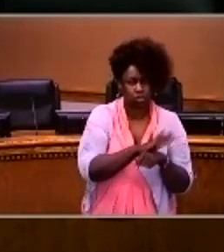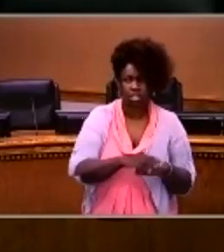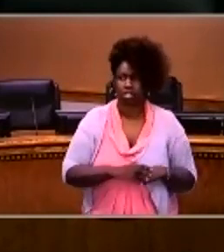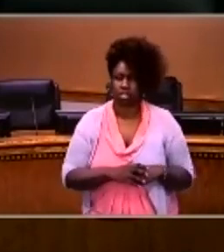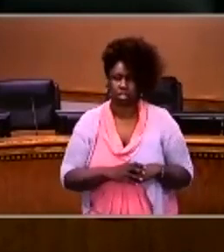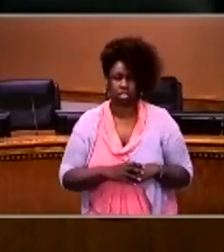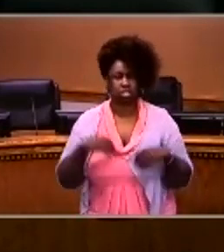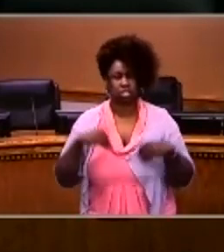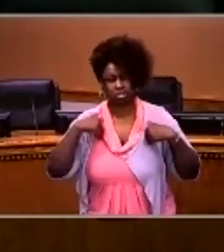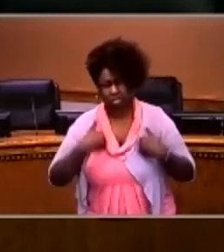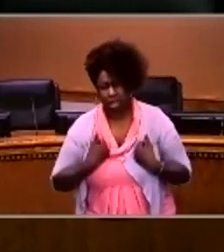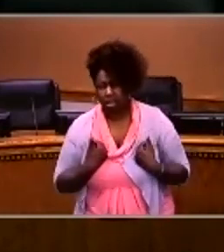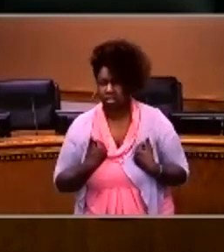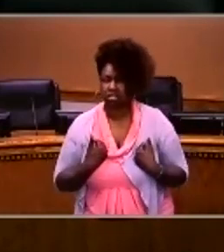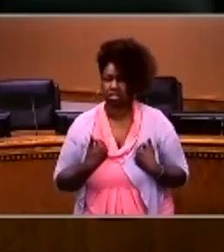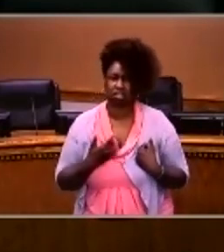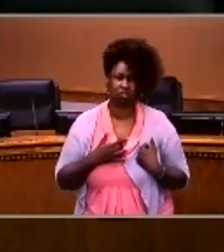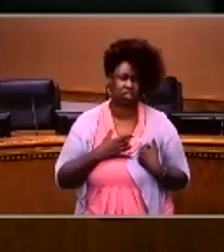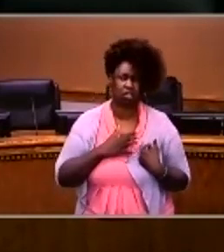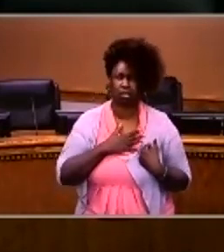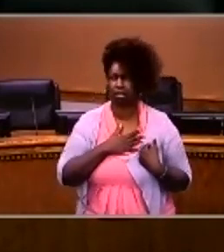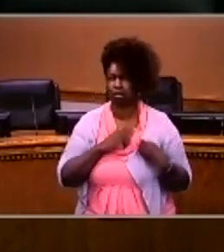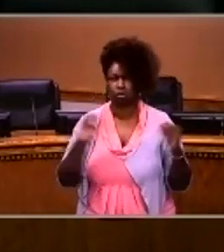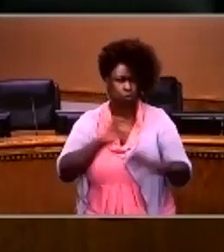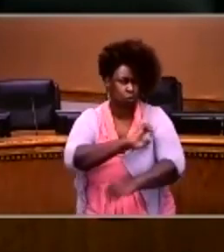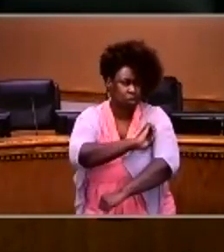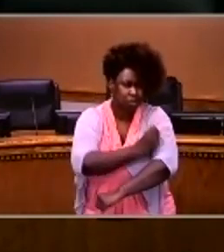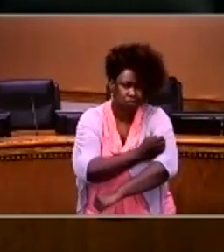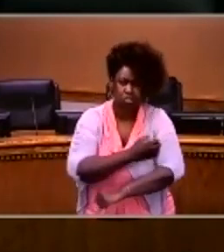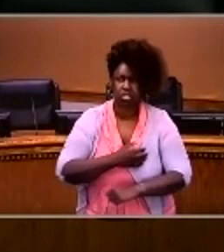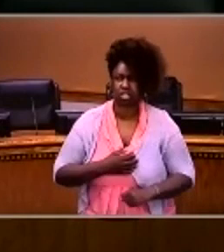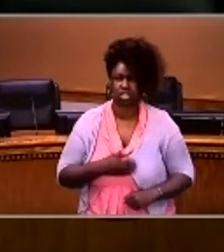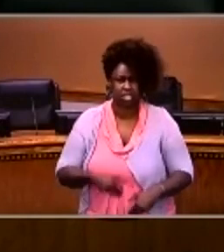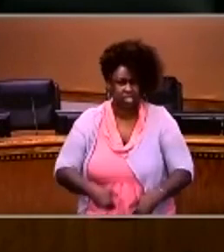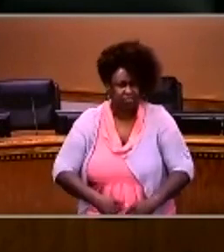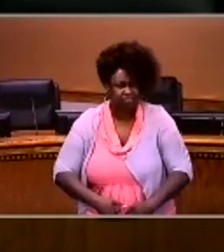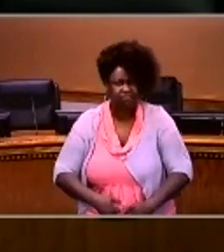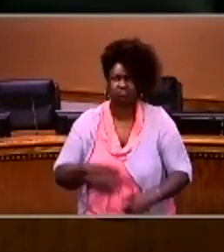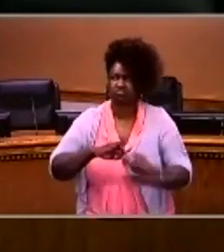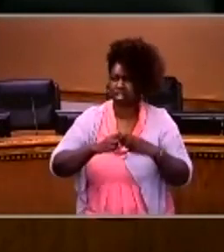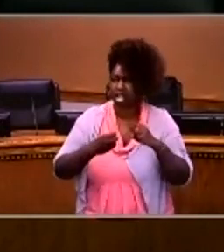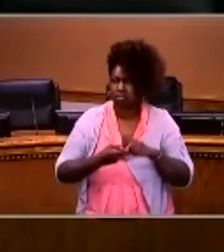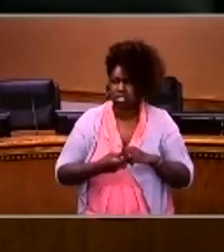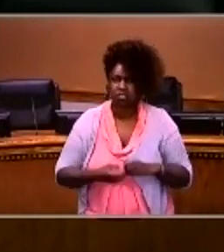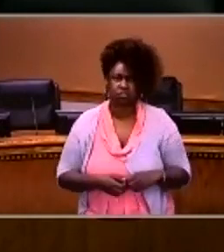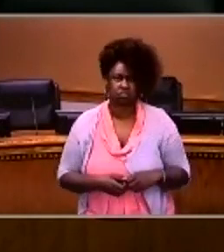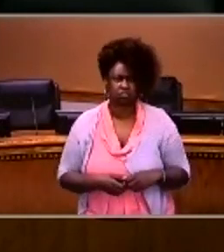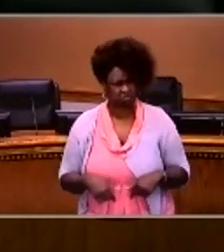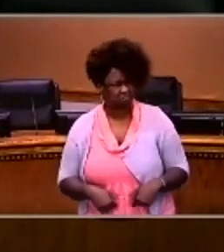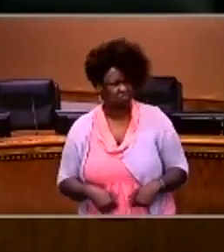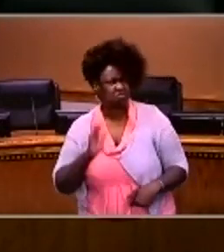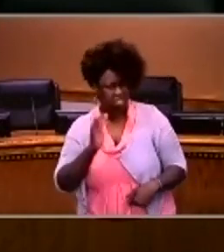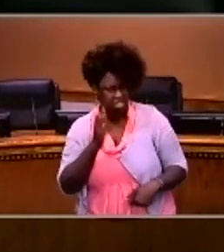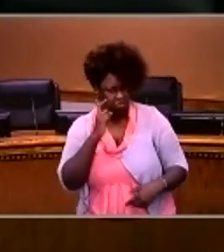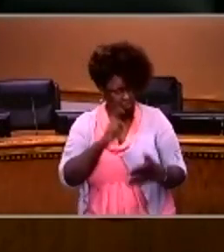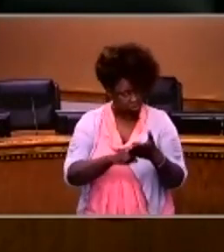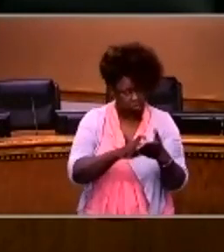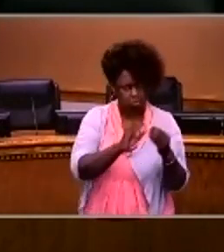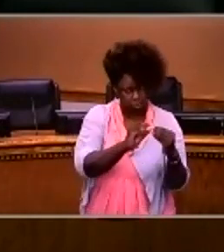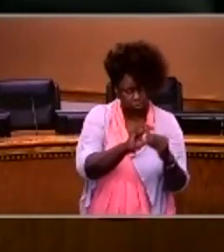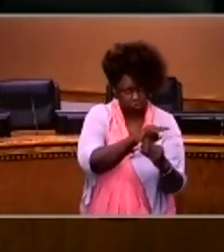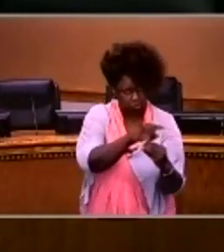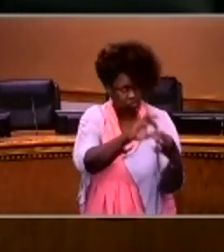fatigue, malaise, GI symptoms, or stomach and bowel symptoms seem to be a little bit more common. One of the